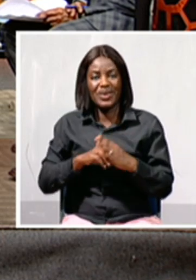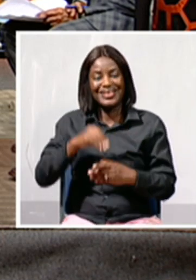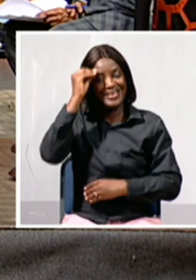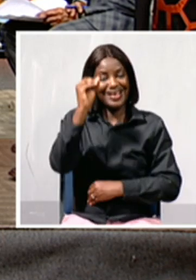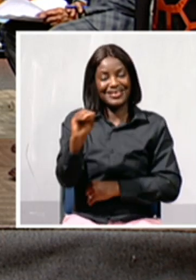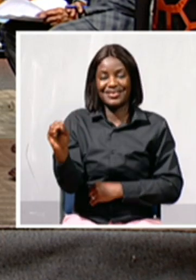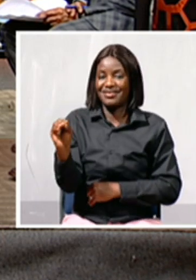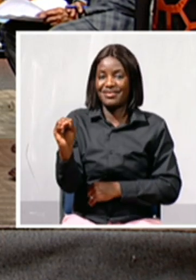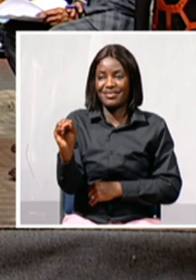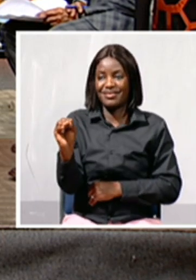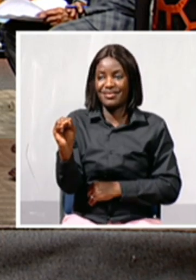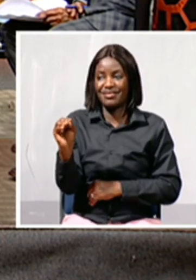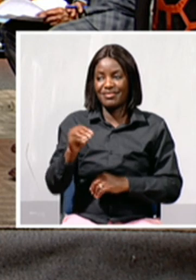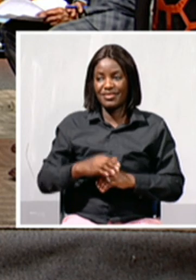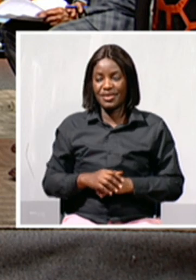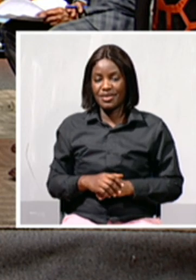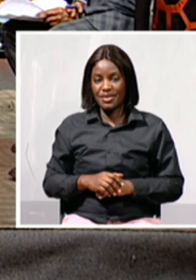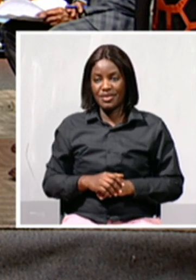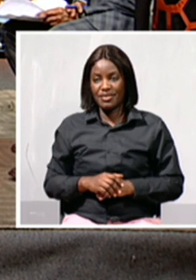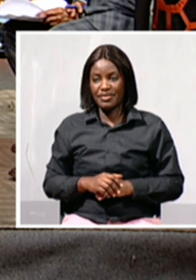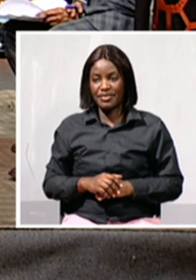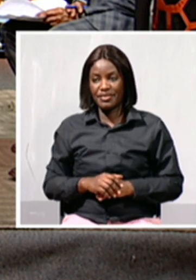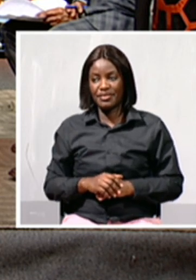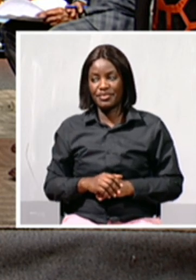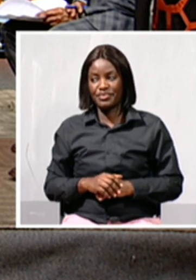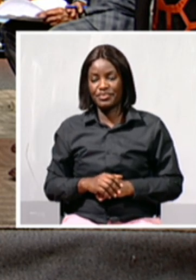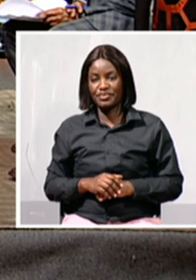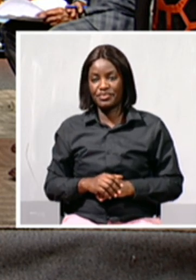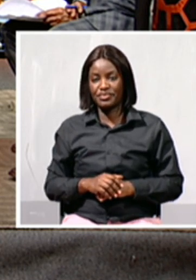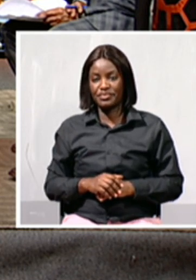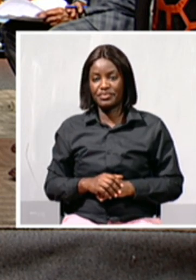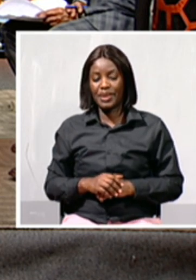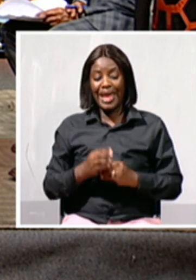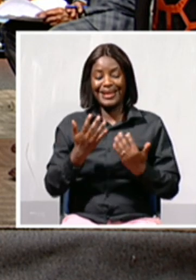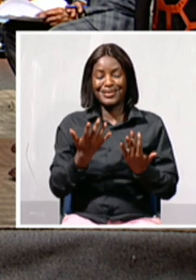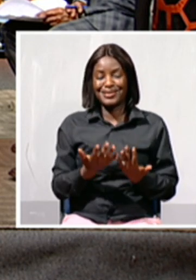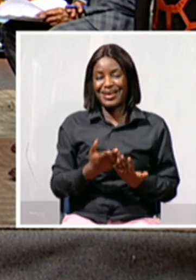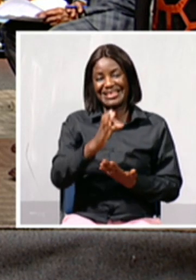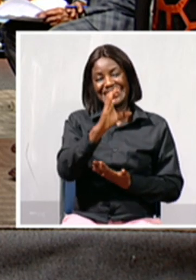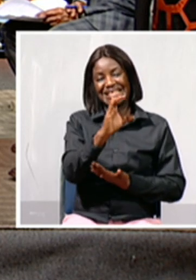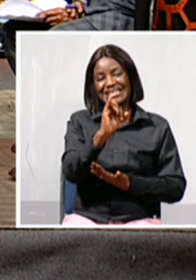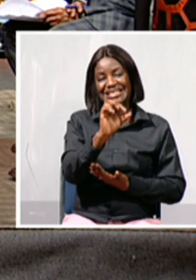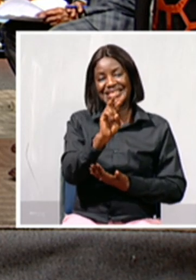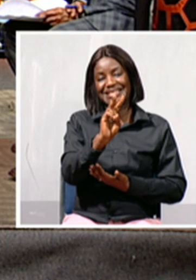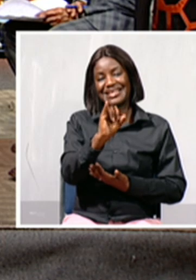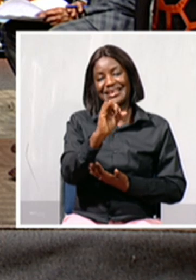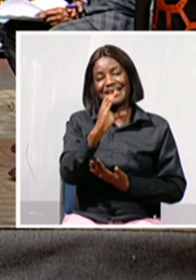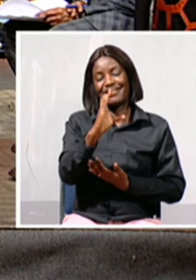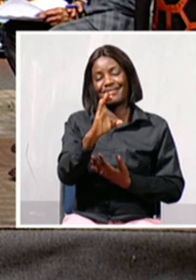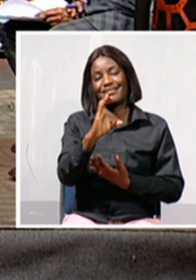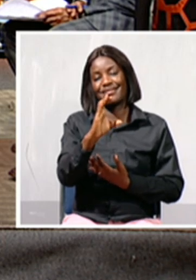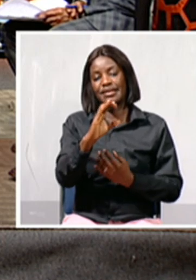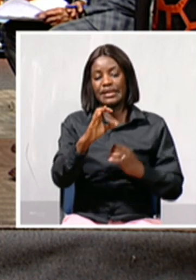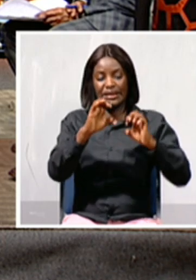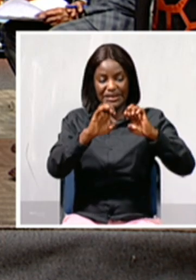registration for voting, the civic education should be done ahead of